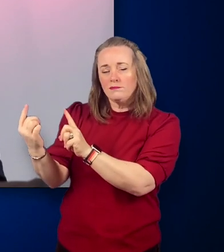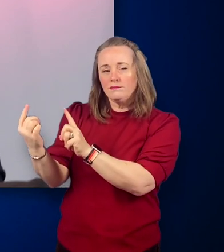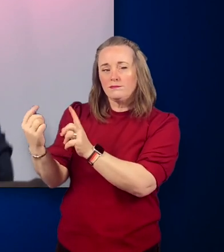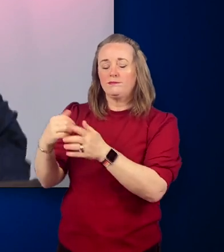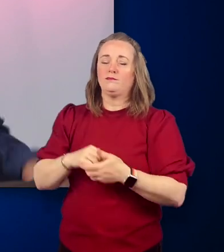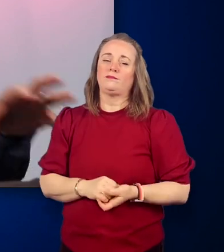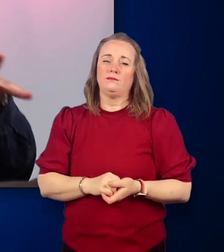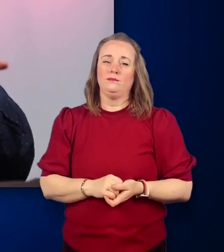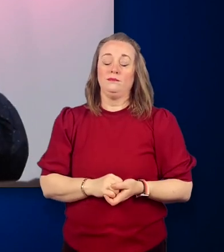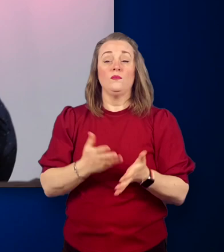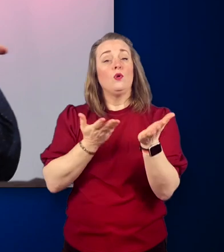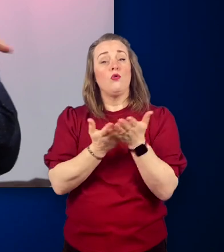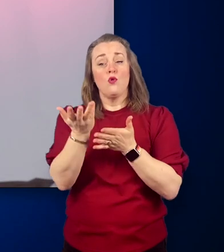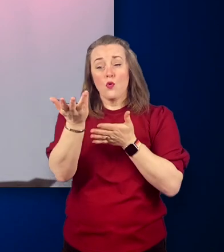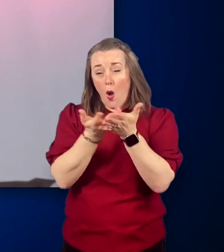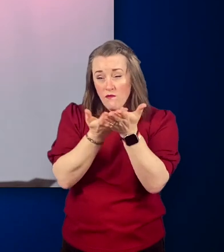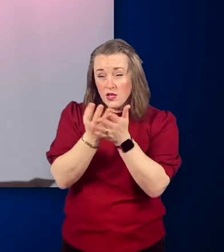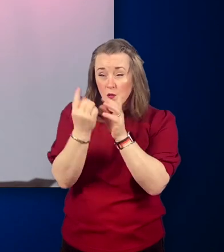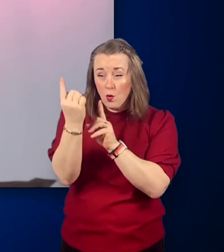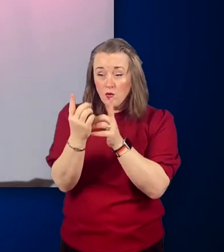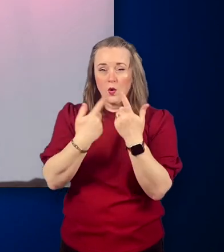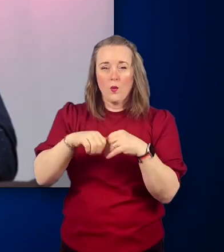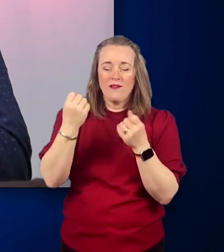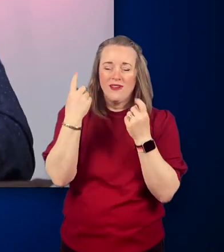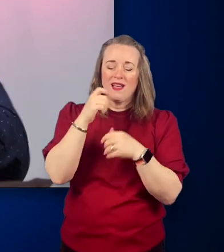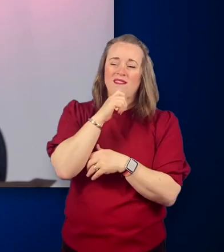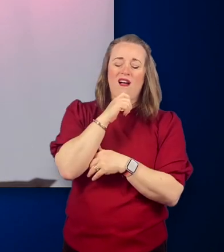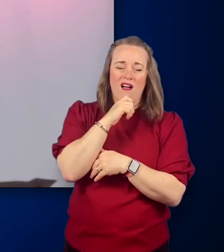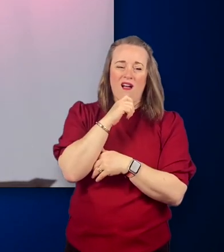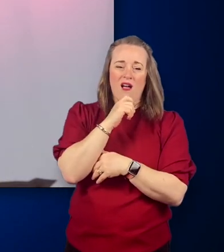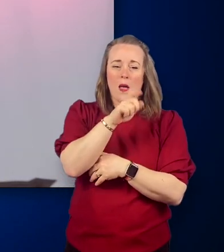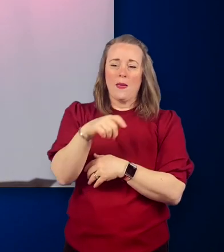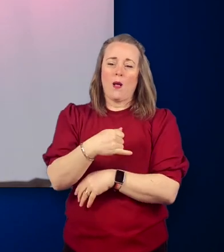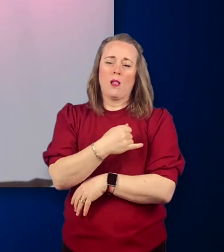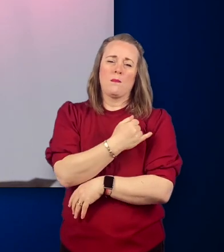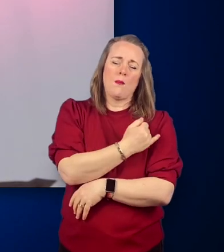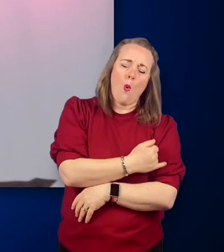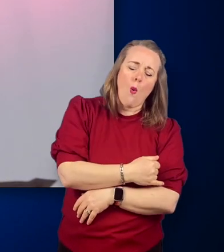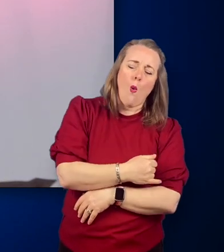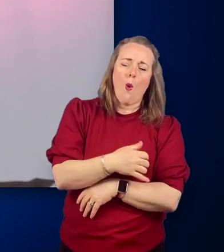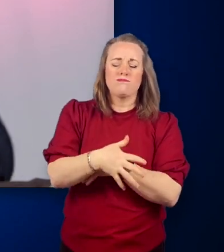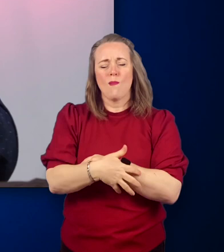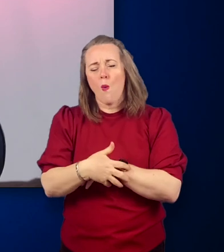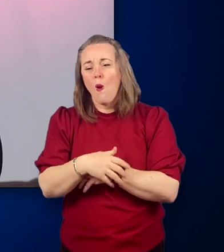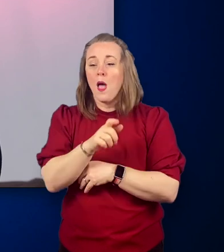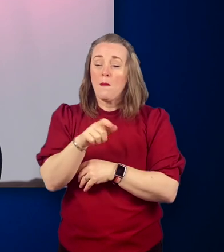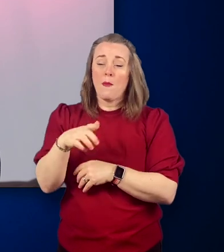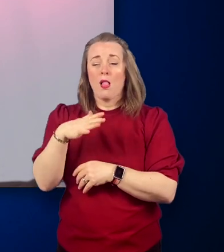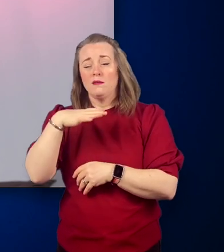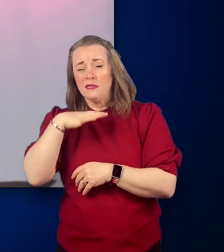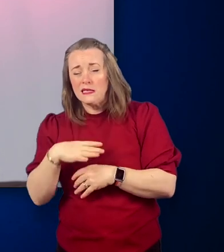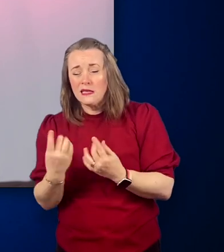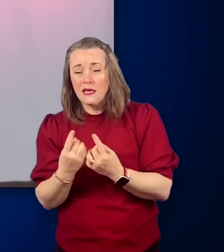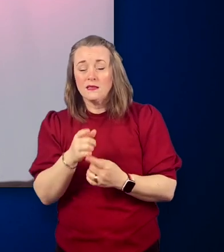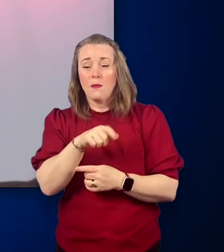we often realize that the poor, the needy, the orphans, God has a special place in their heart. But God also has a